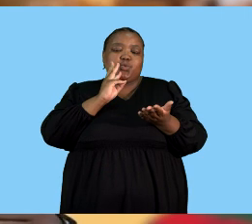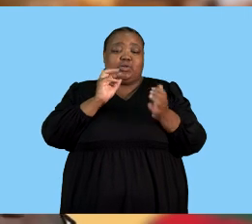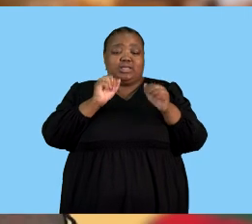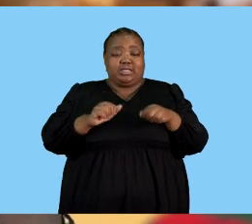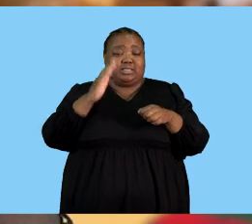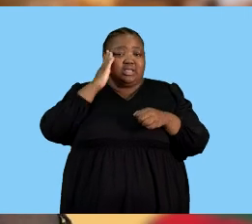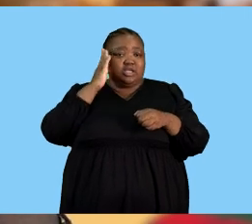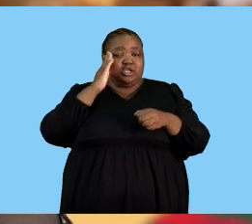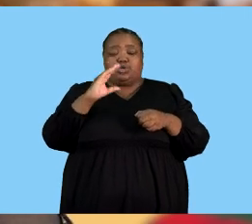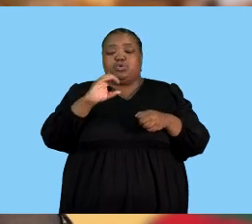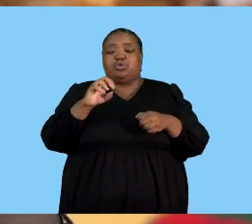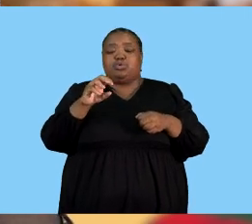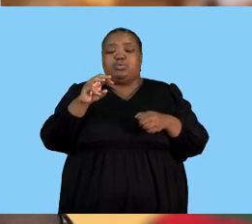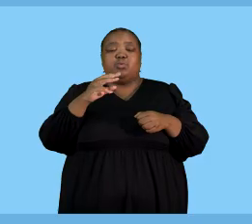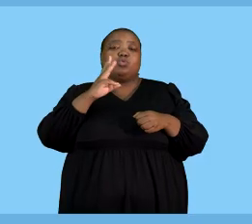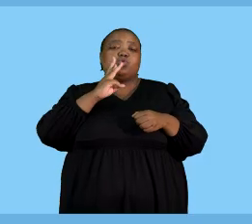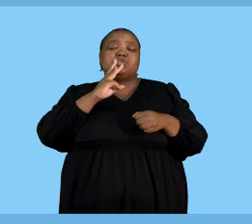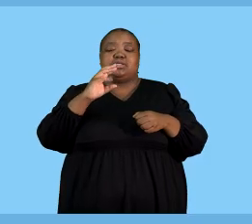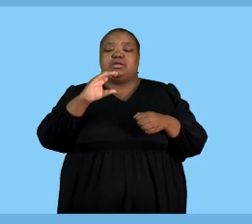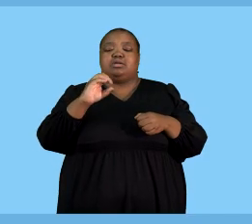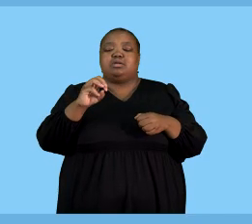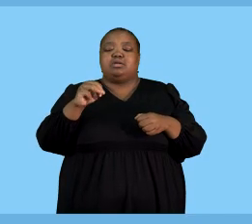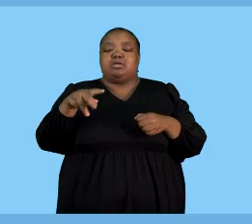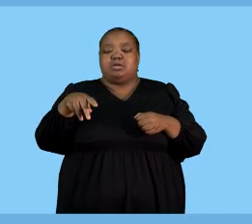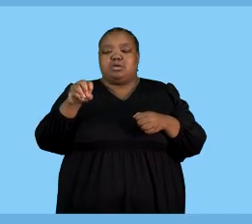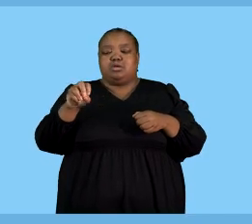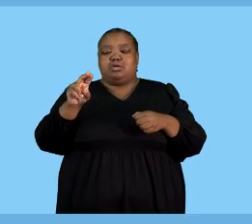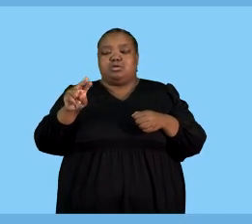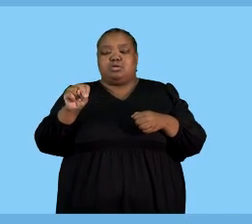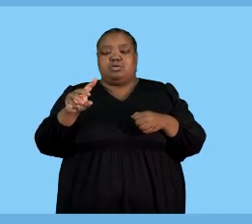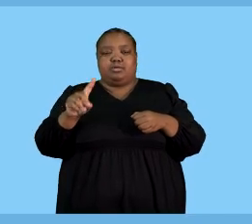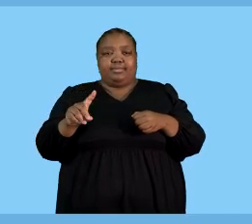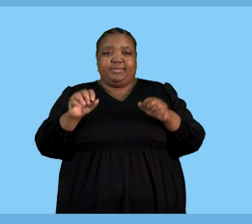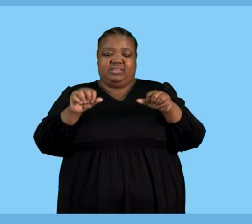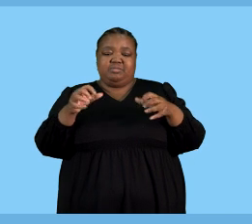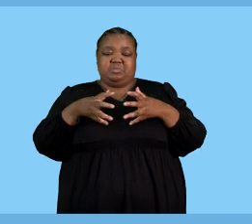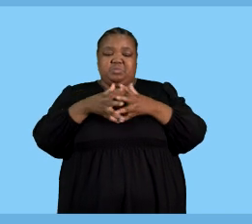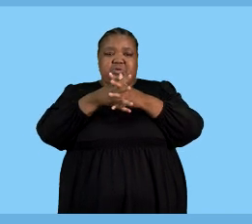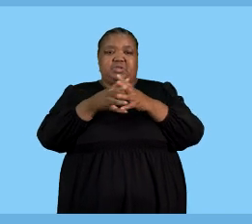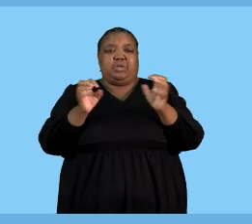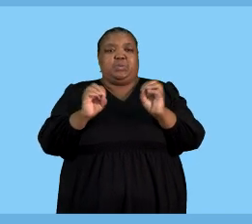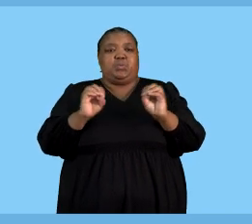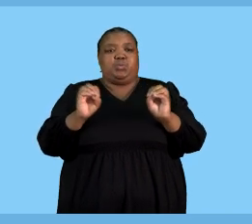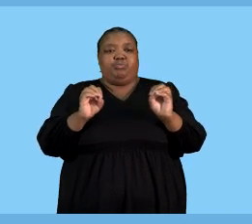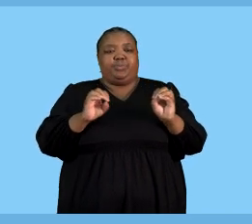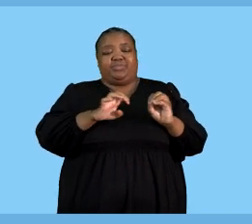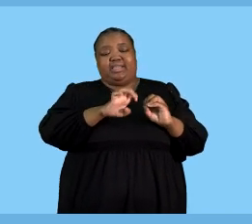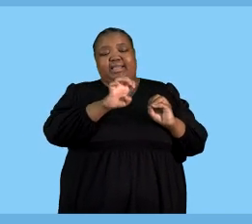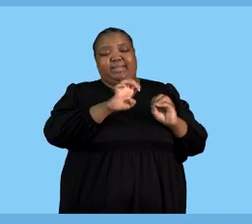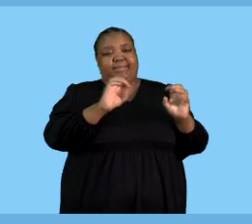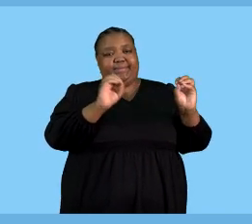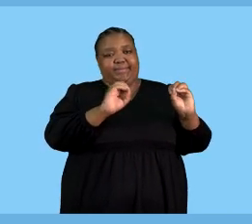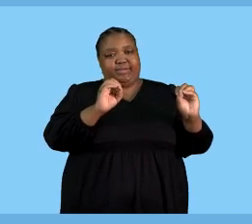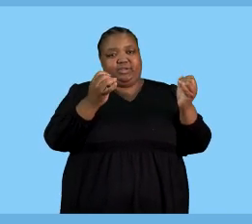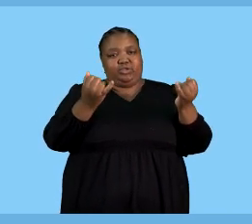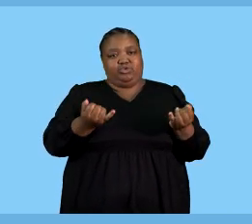a compound. So water, distilled water, it is a compound. So yes, so it's no longer a mixture, and it